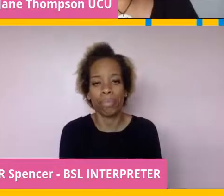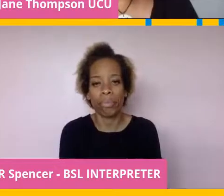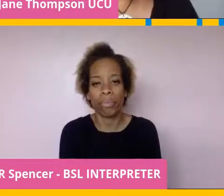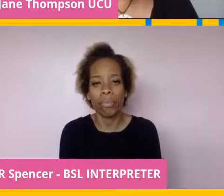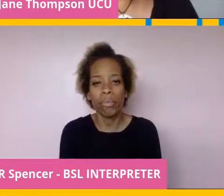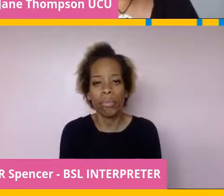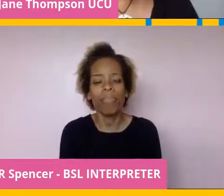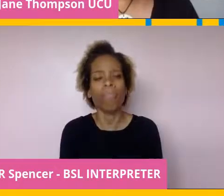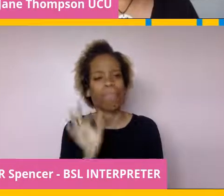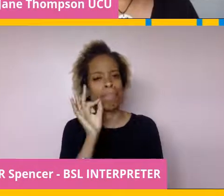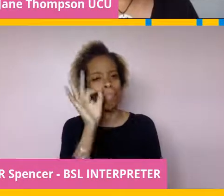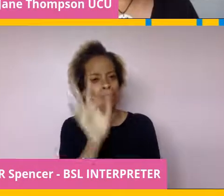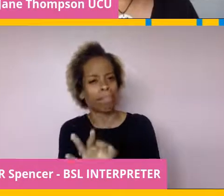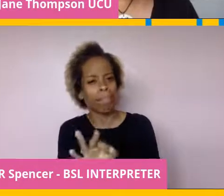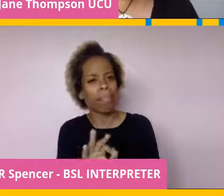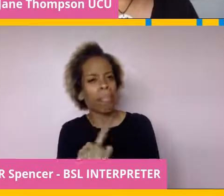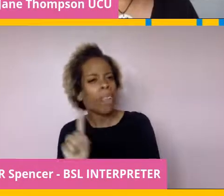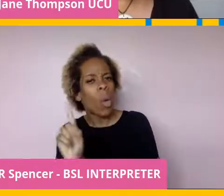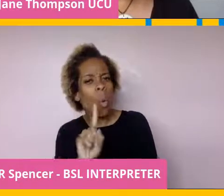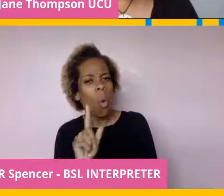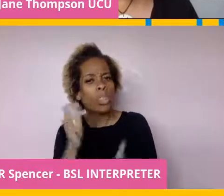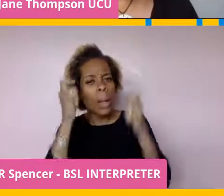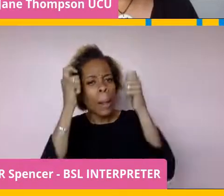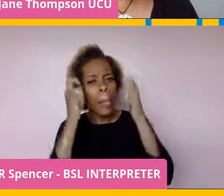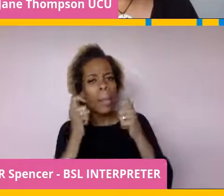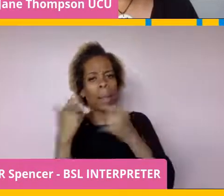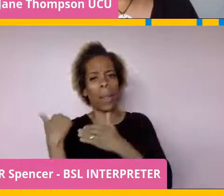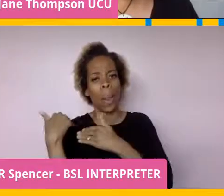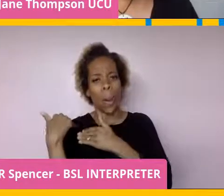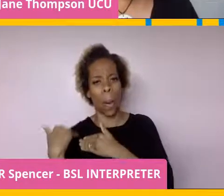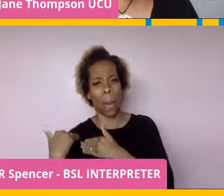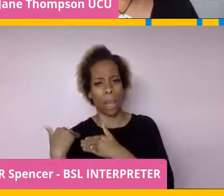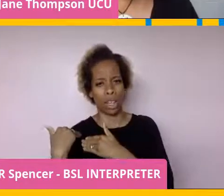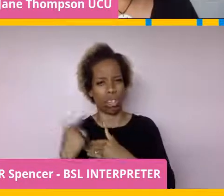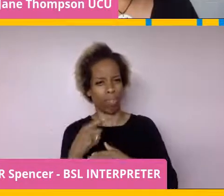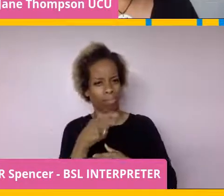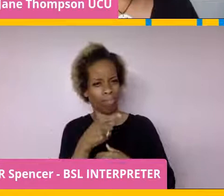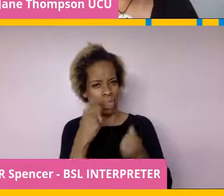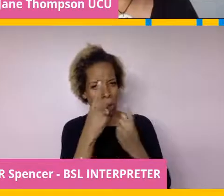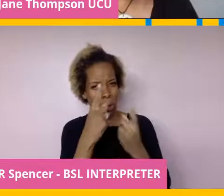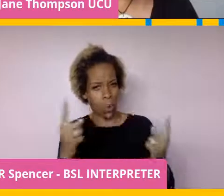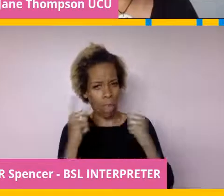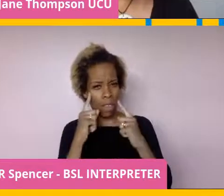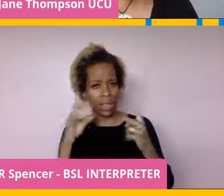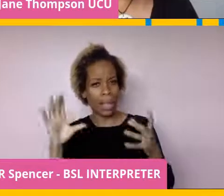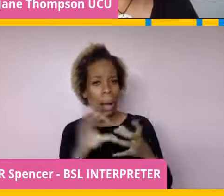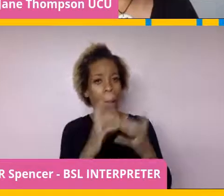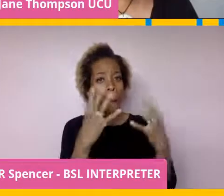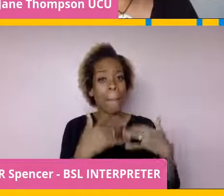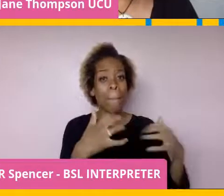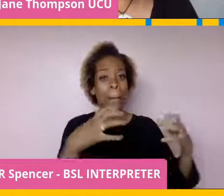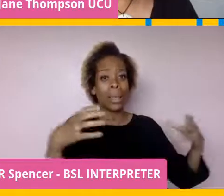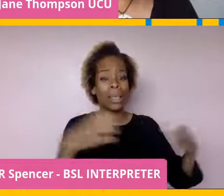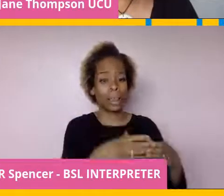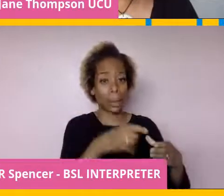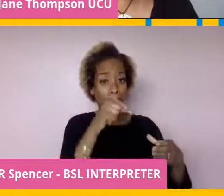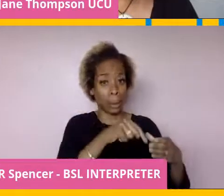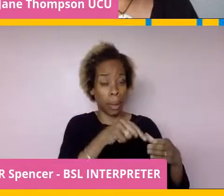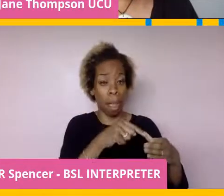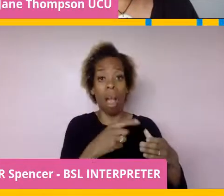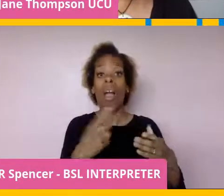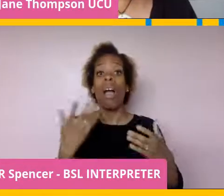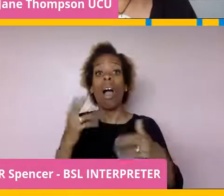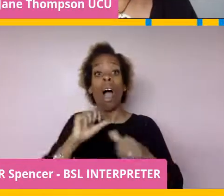legal obligations do universities as public sector organisations have to change their plans